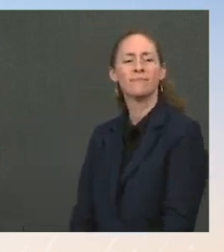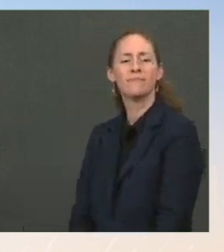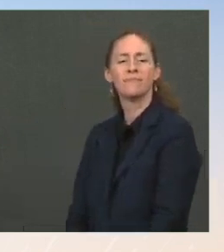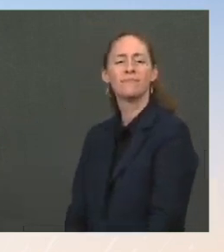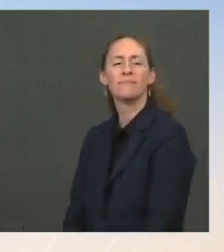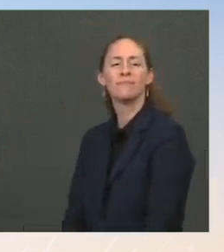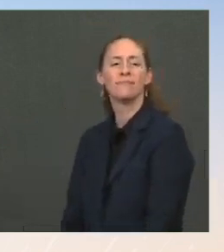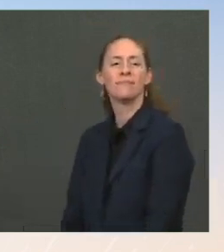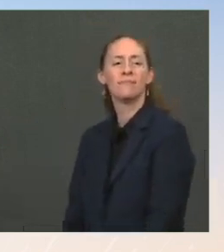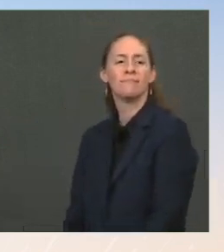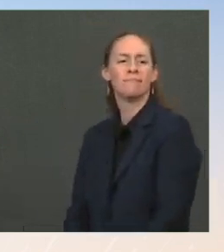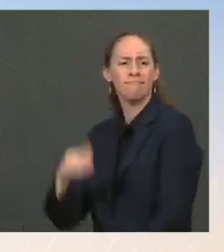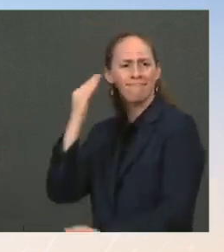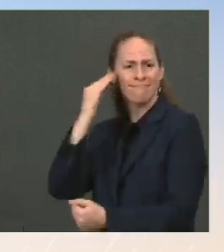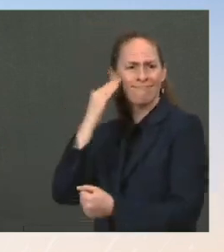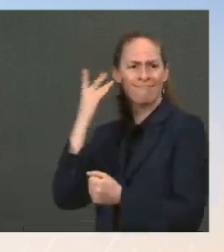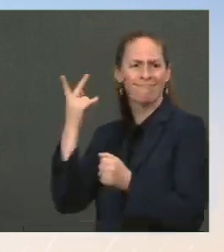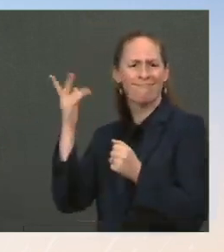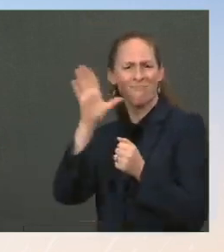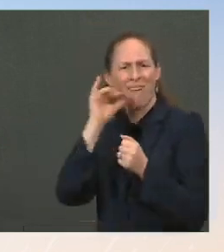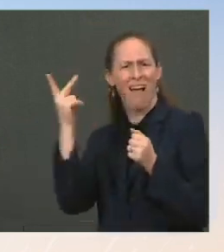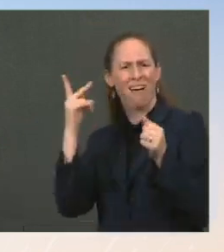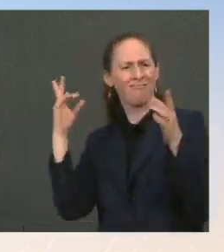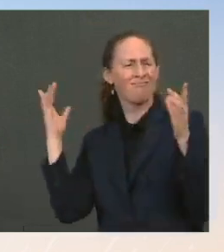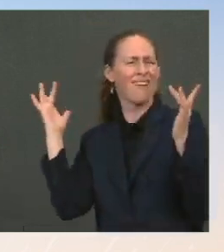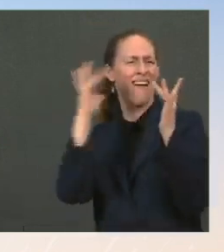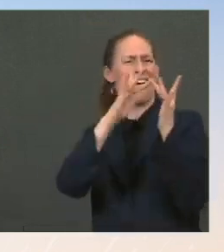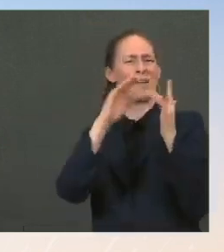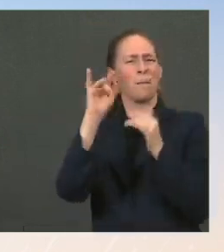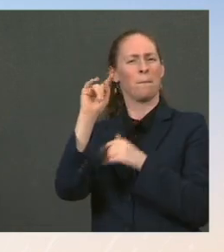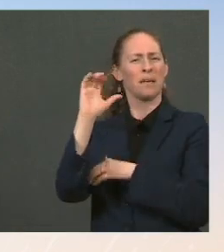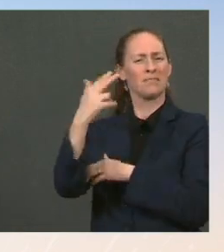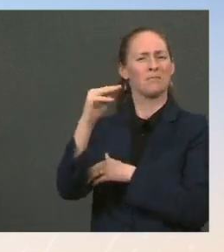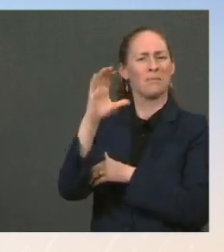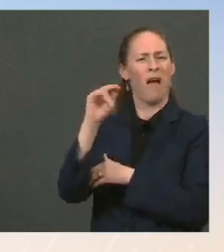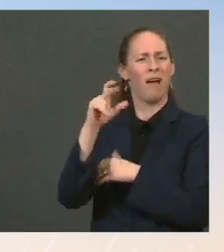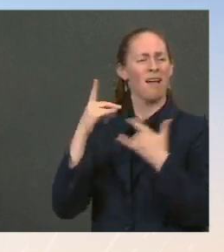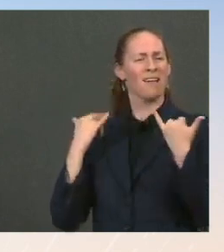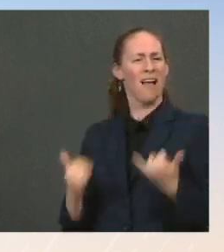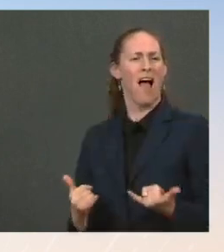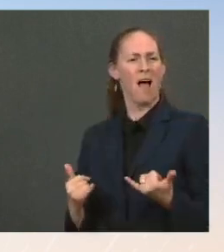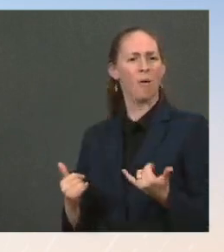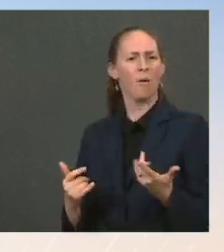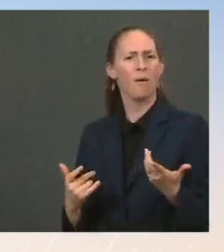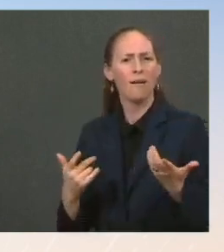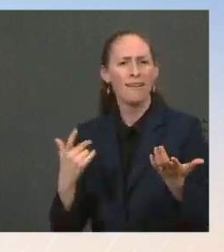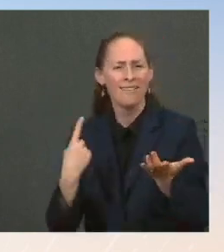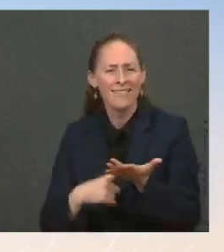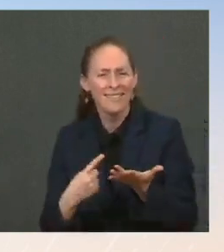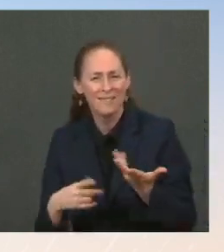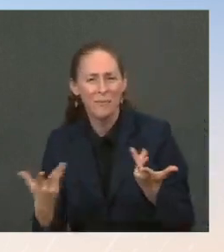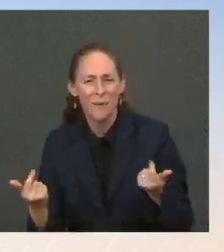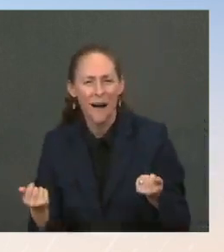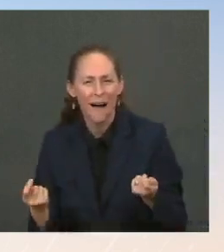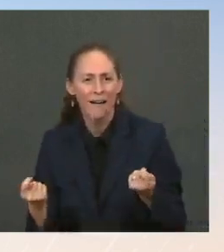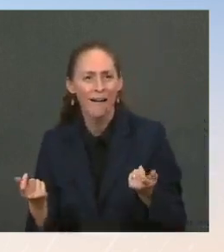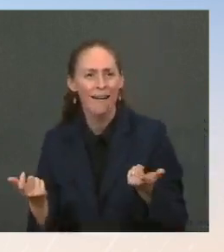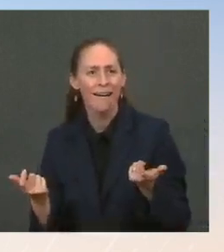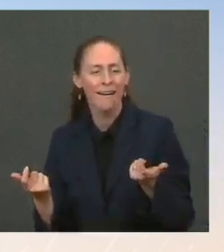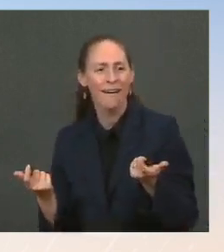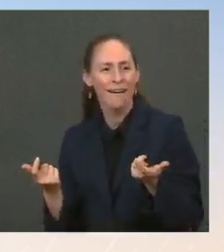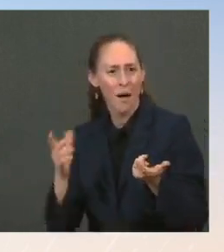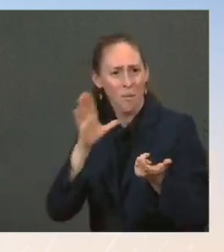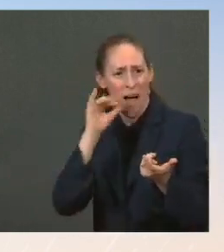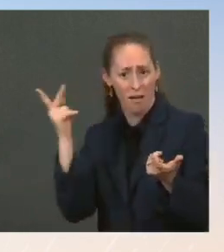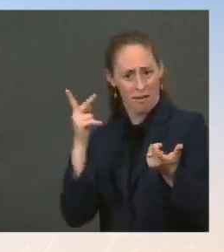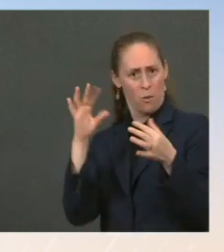just call Mitch McConnell and have this conversation with him? Why do this through public events? The conversation about? I don't know. They have the relationship. He's